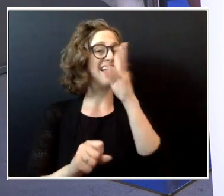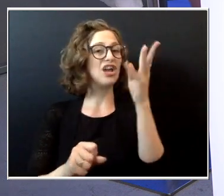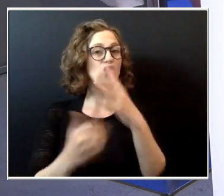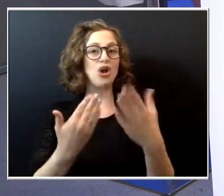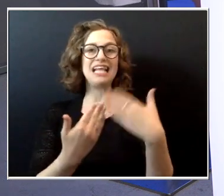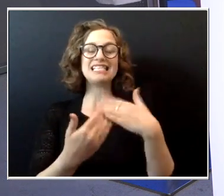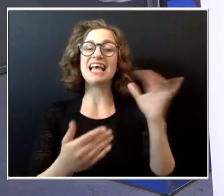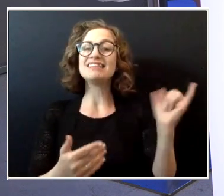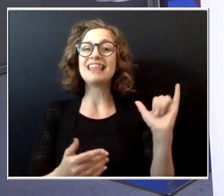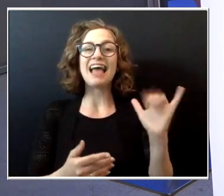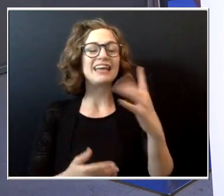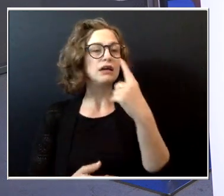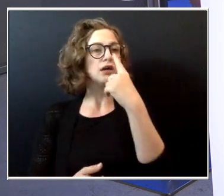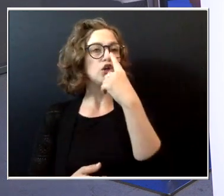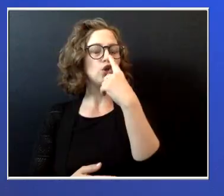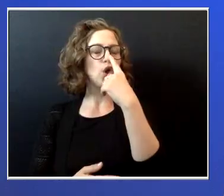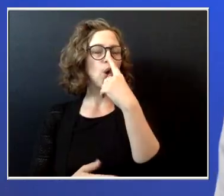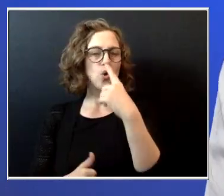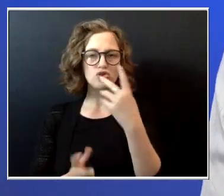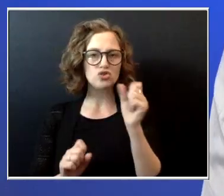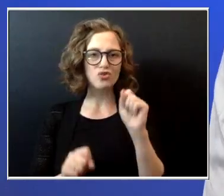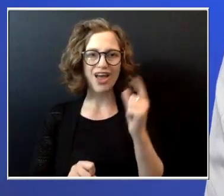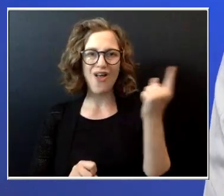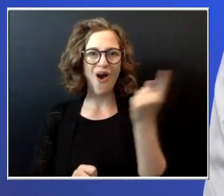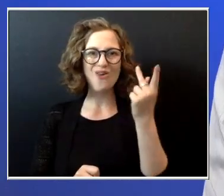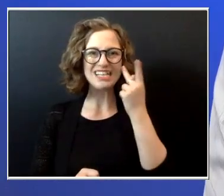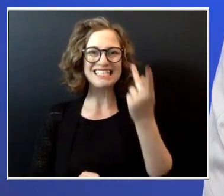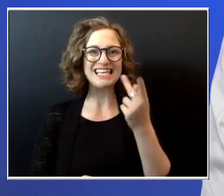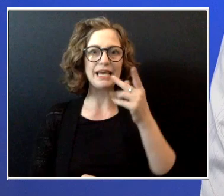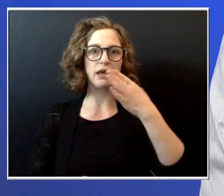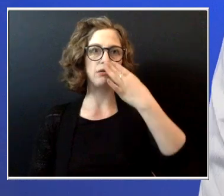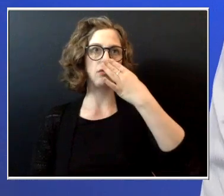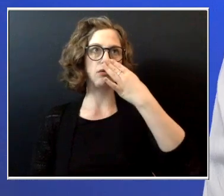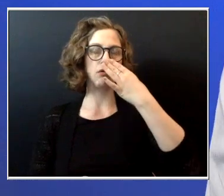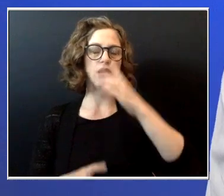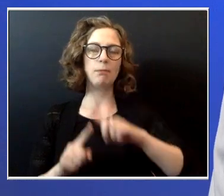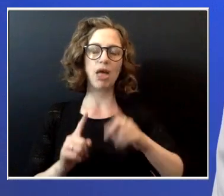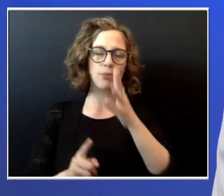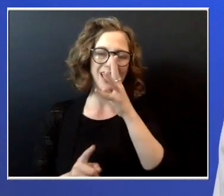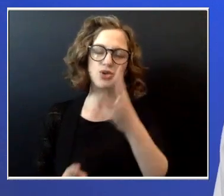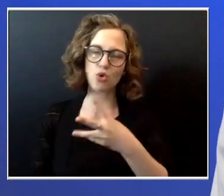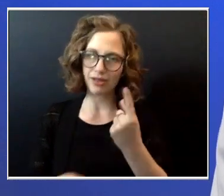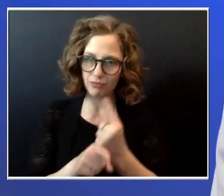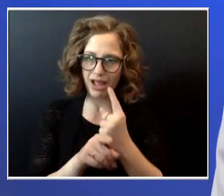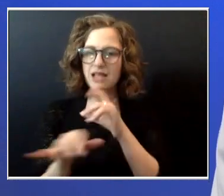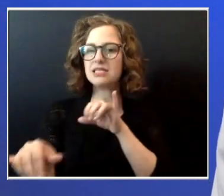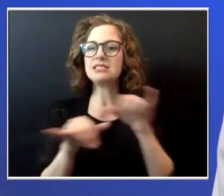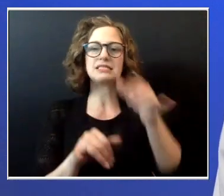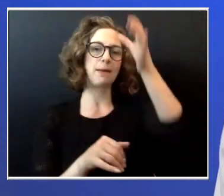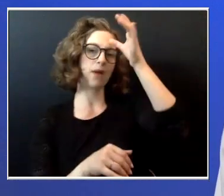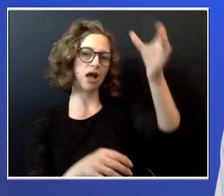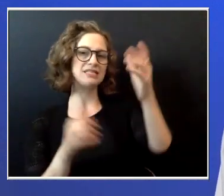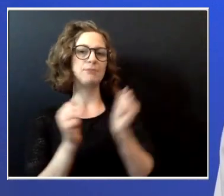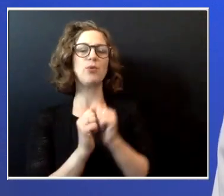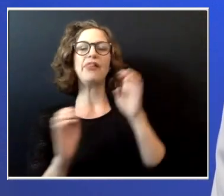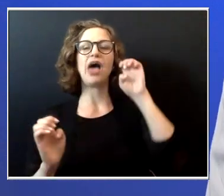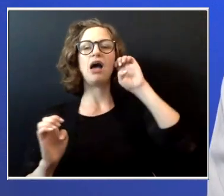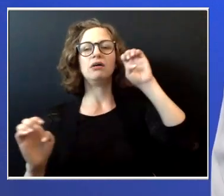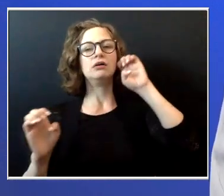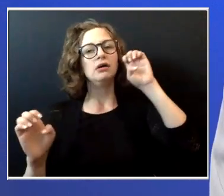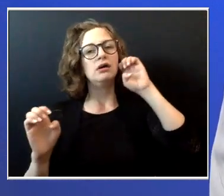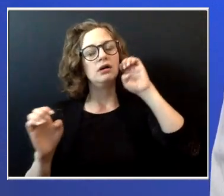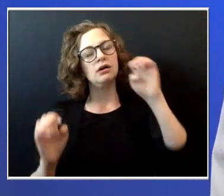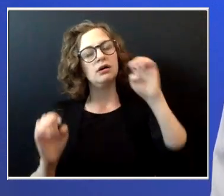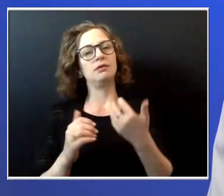is visible. Yeah. But you ignore it. So for most people, we can ignore that cicada or ringing or buzzing that we hear in our head. But